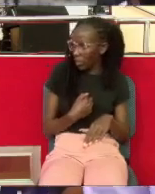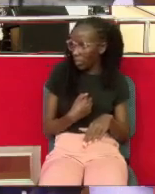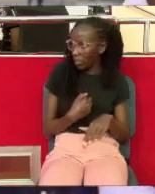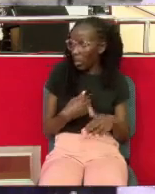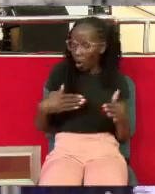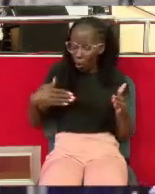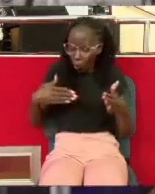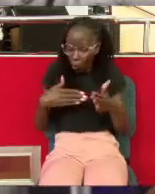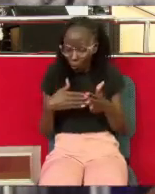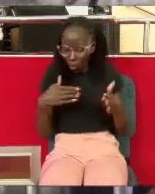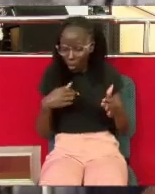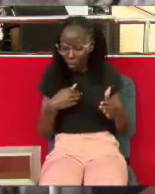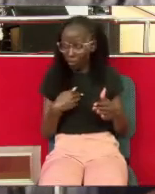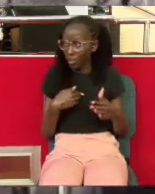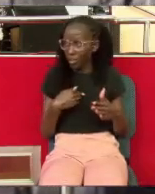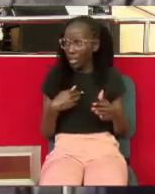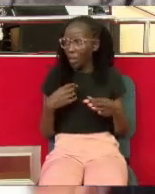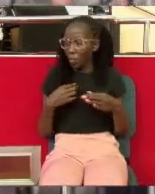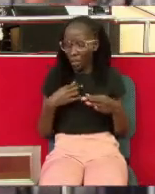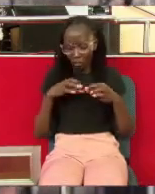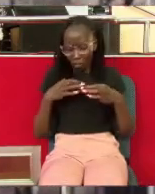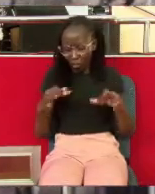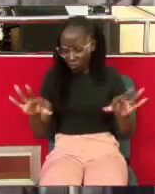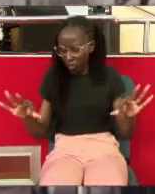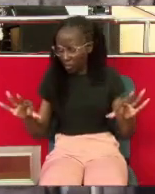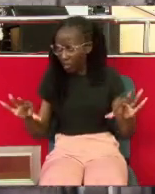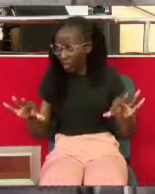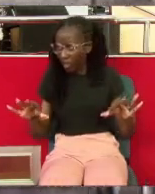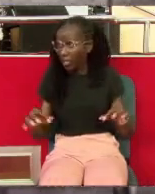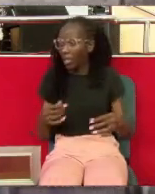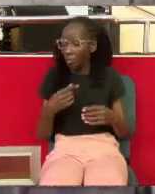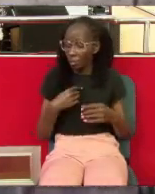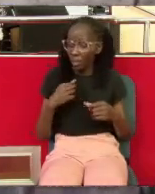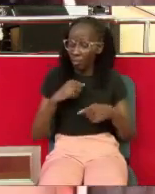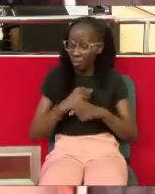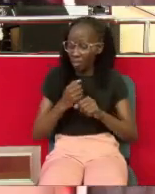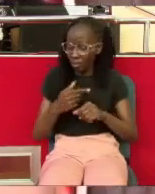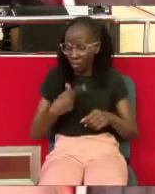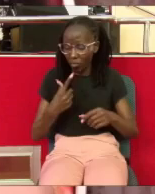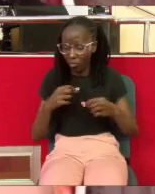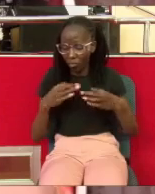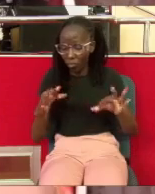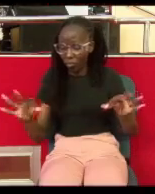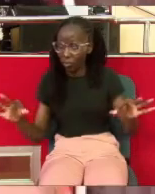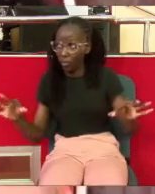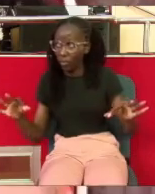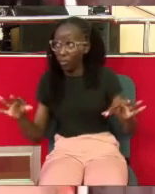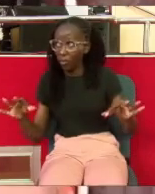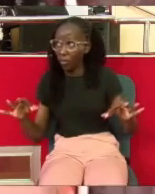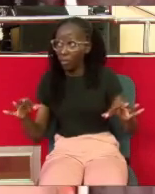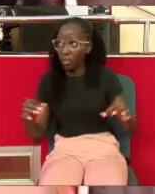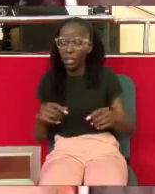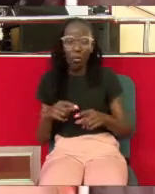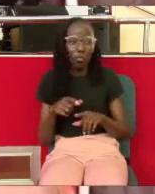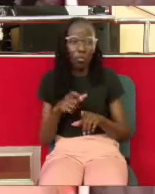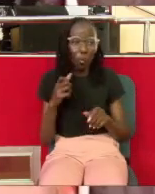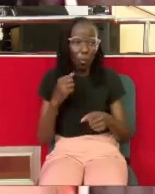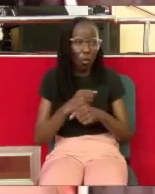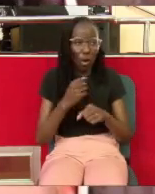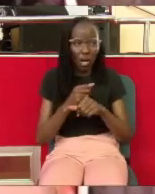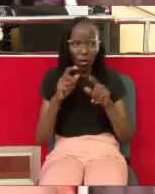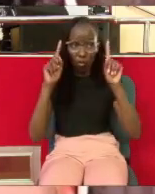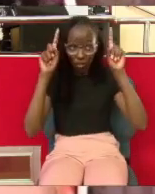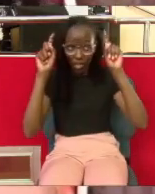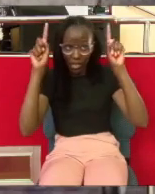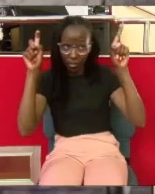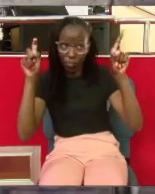I loosen myself. I set myself free from every work of the enemy.